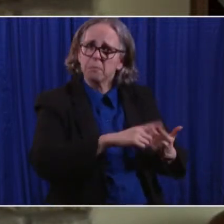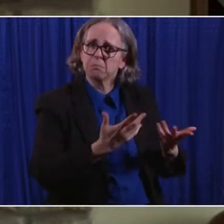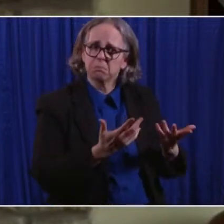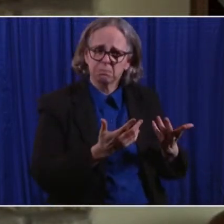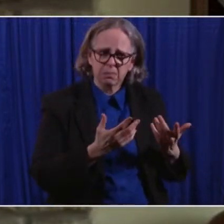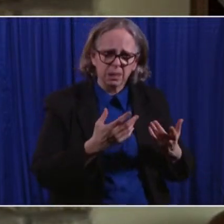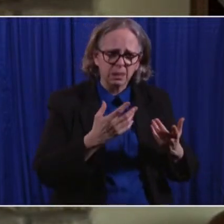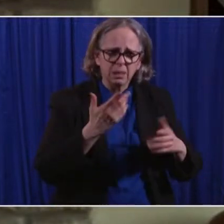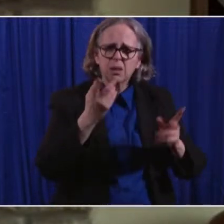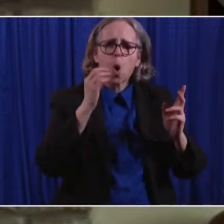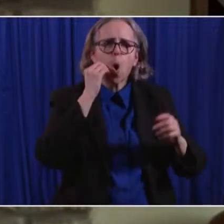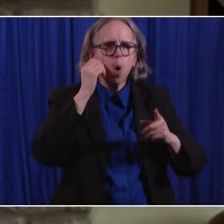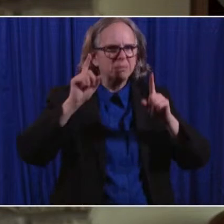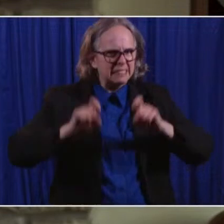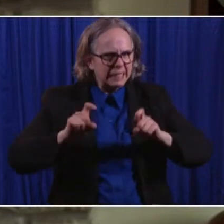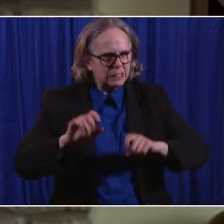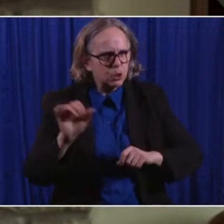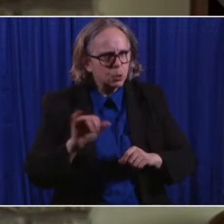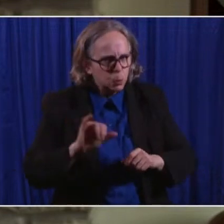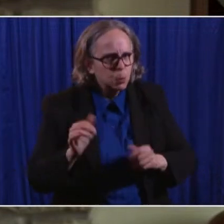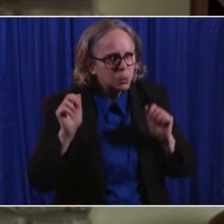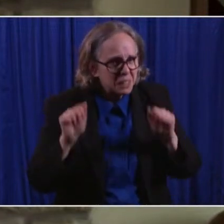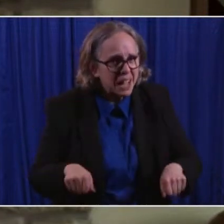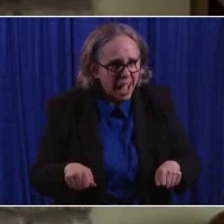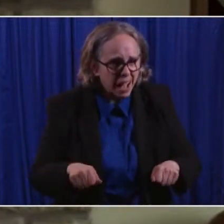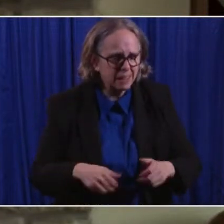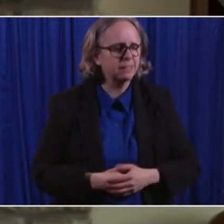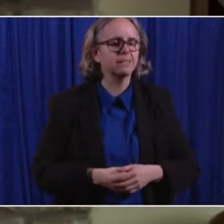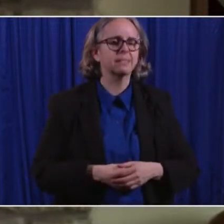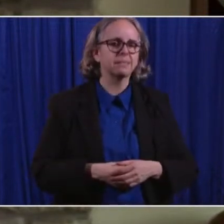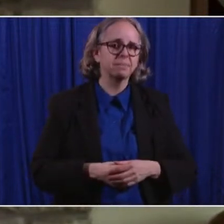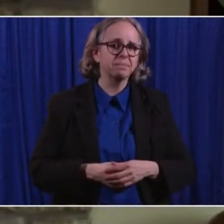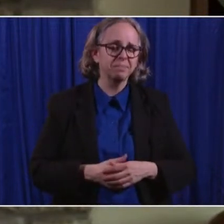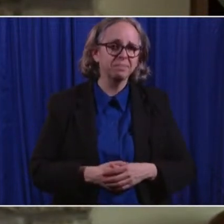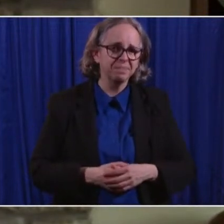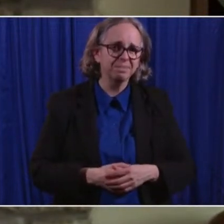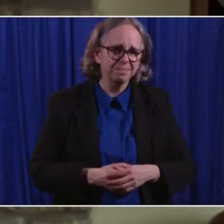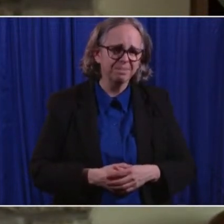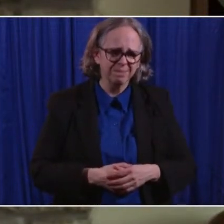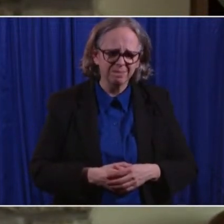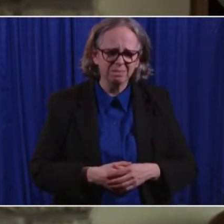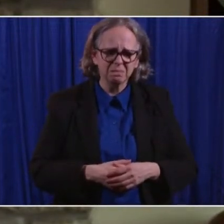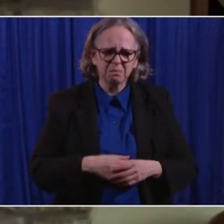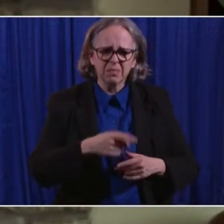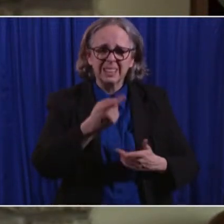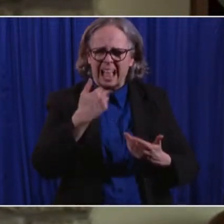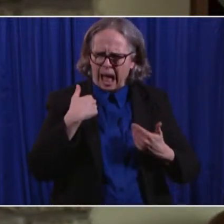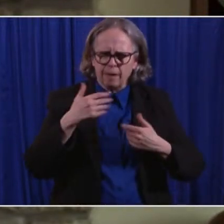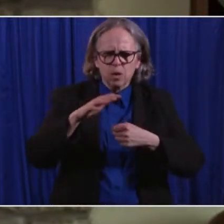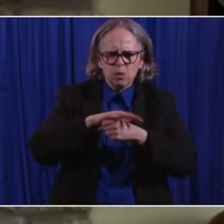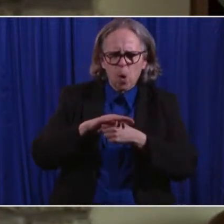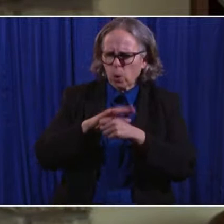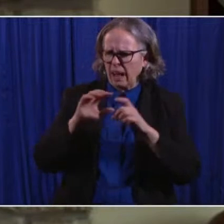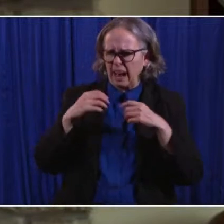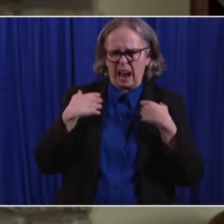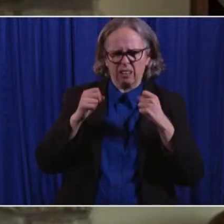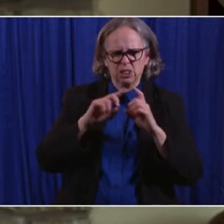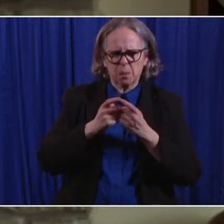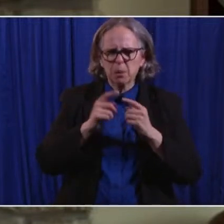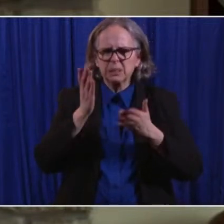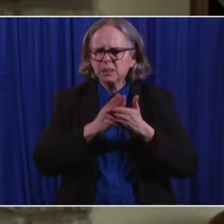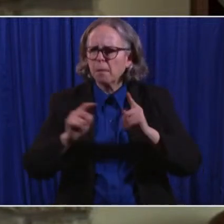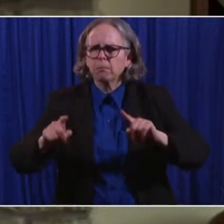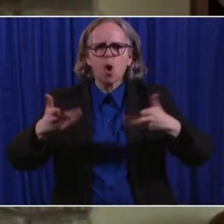of the community. We've seen local health departments who've decided to partner with schools. They partner with